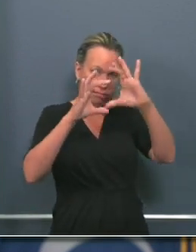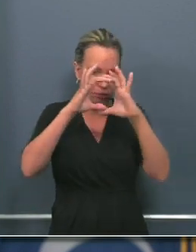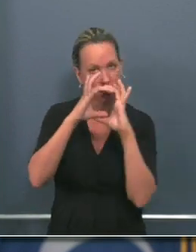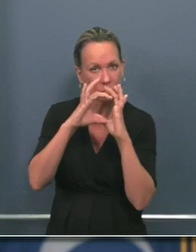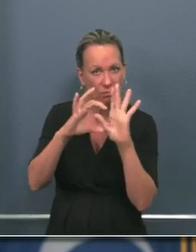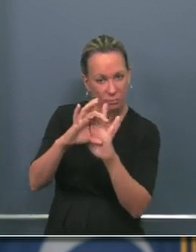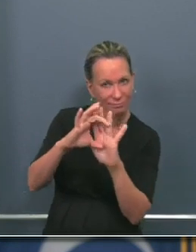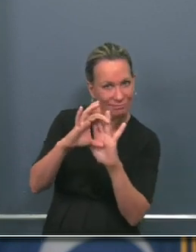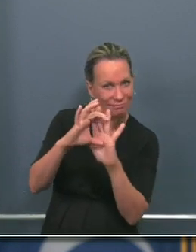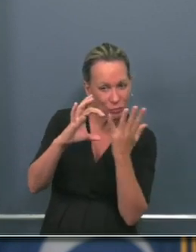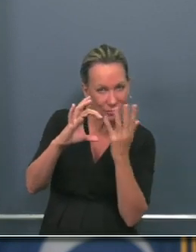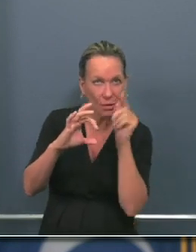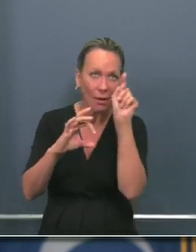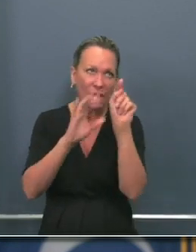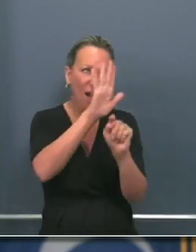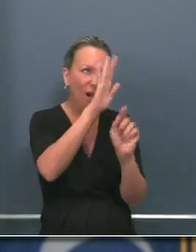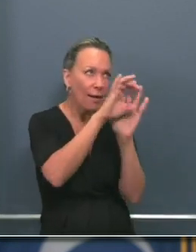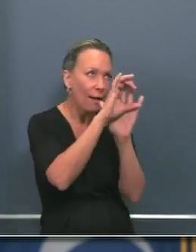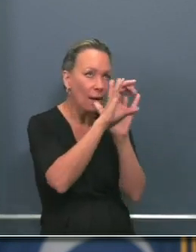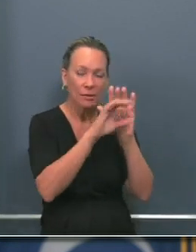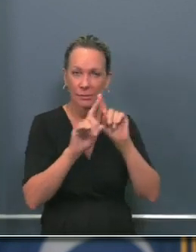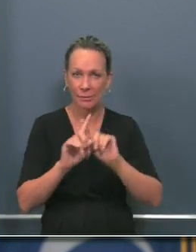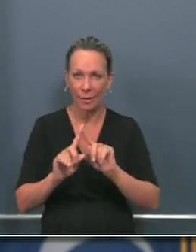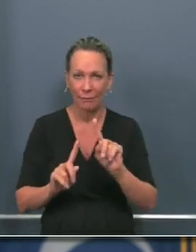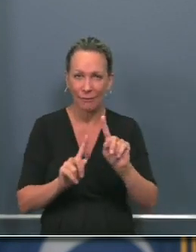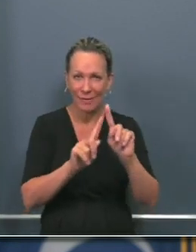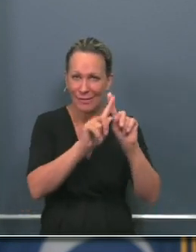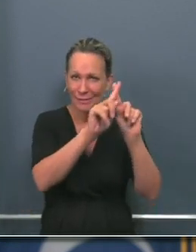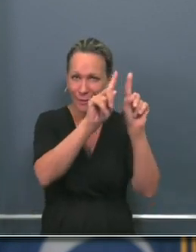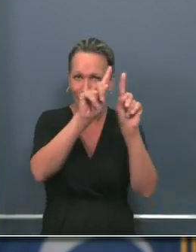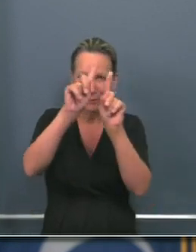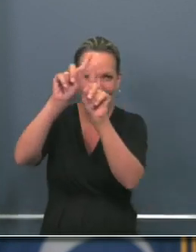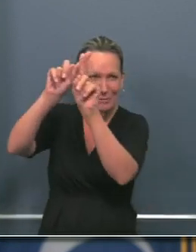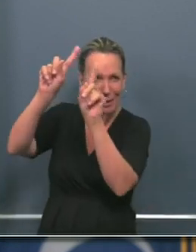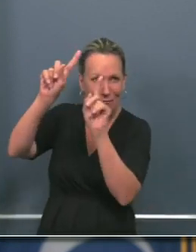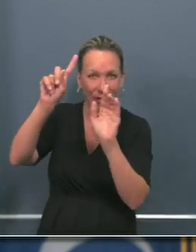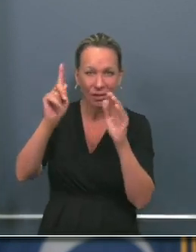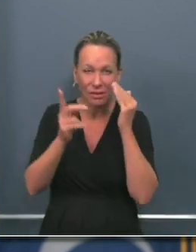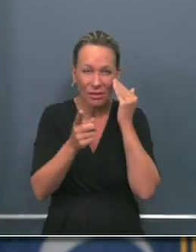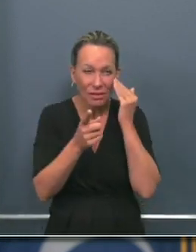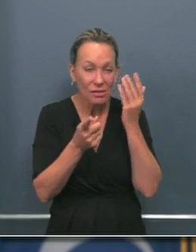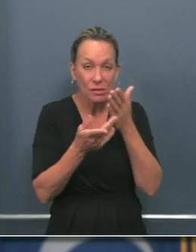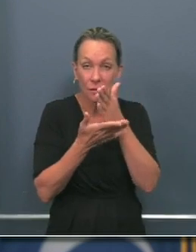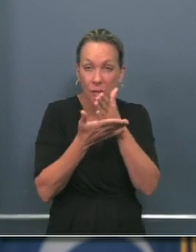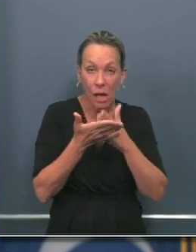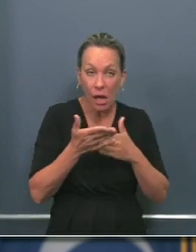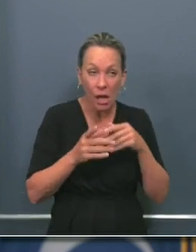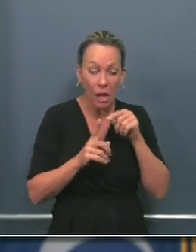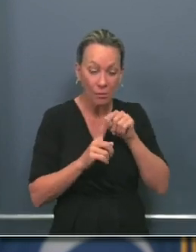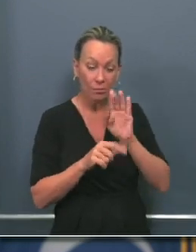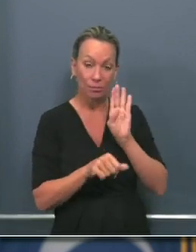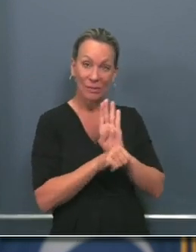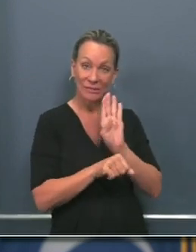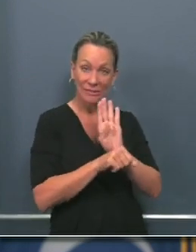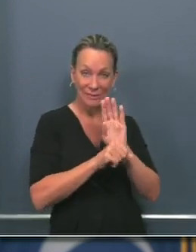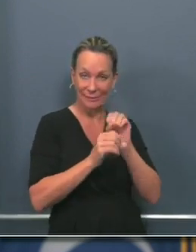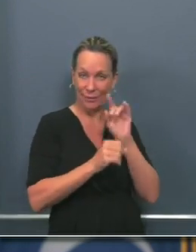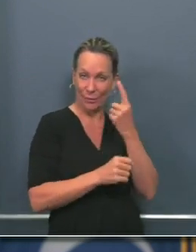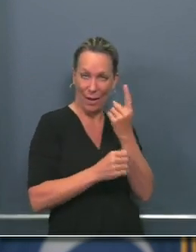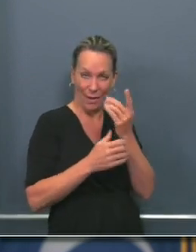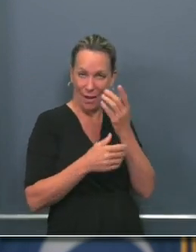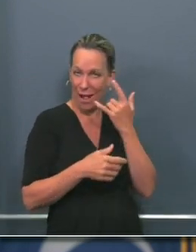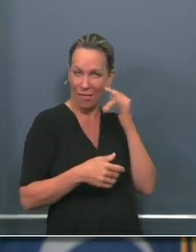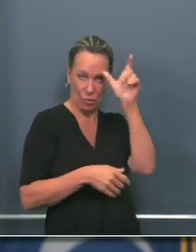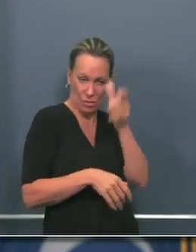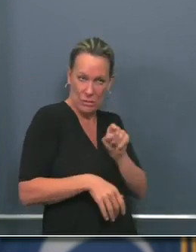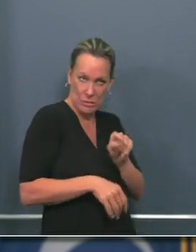self-attestations, people basically attesting at the county level, local elected officials and health officials attesting at the local level that they